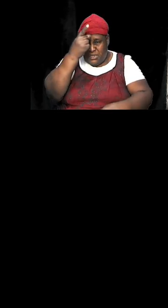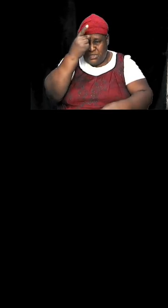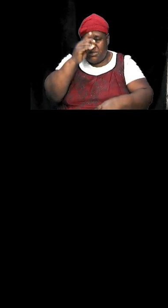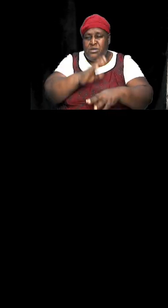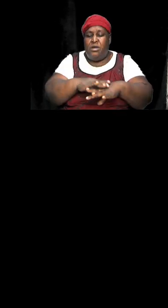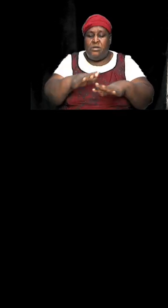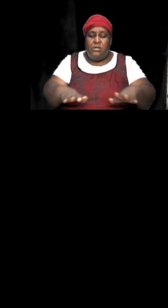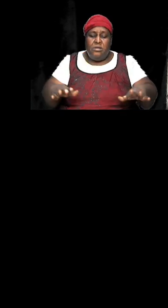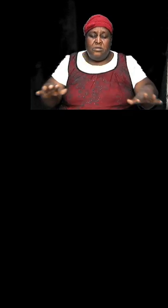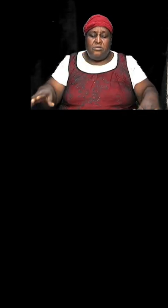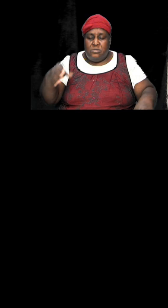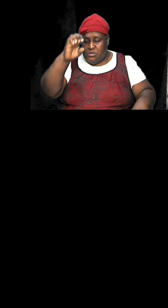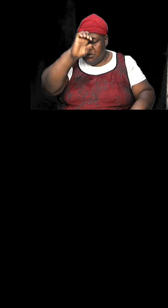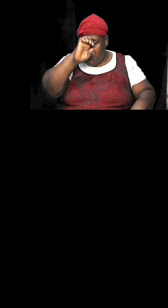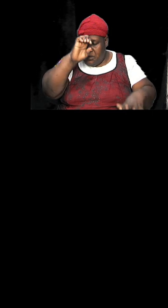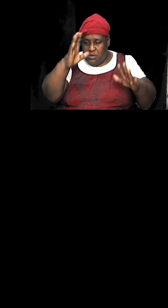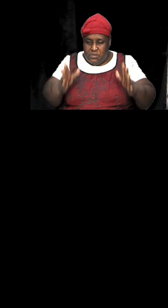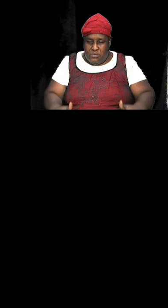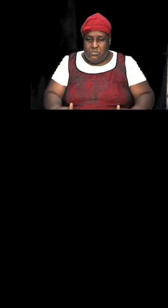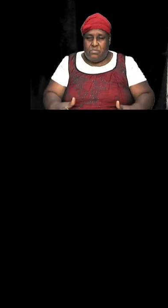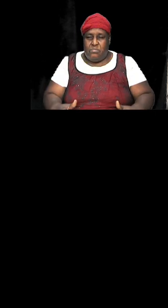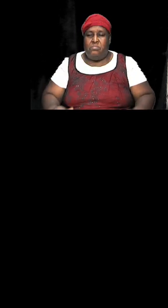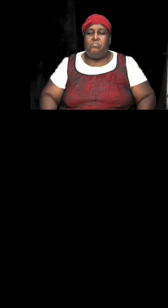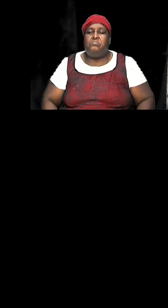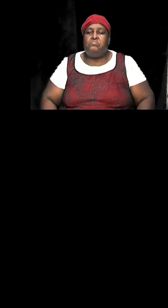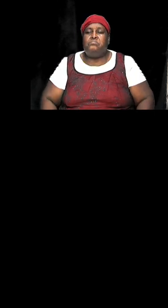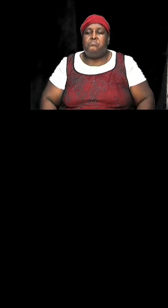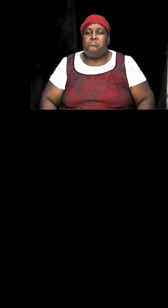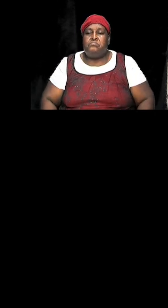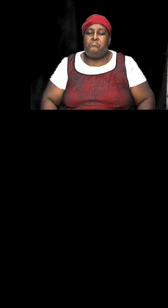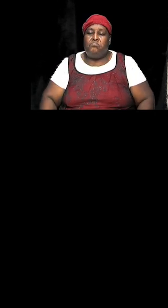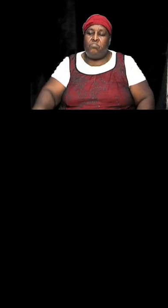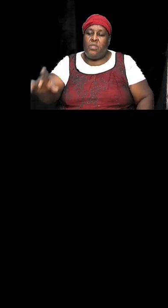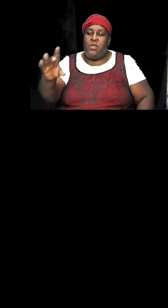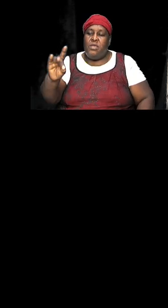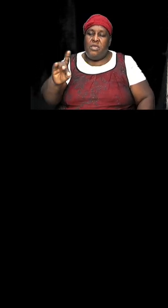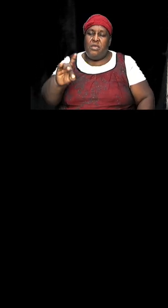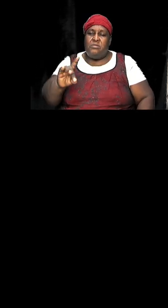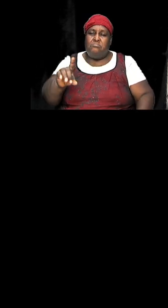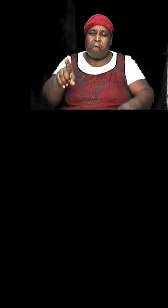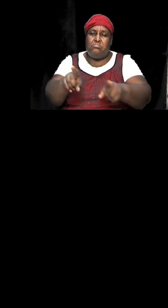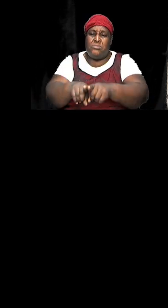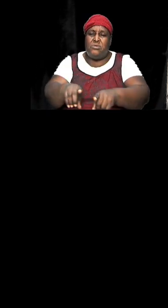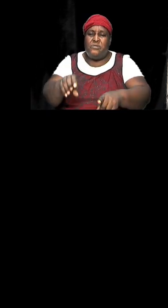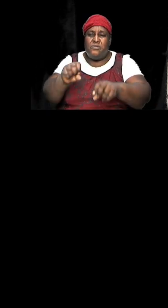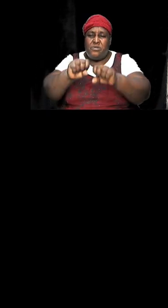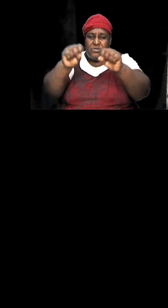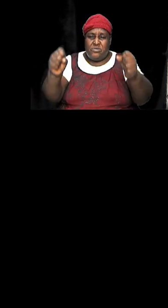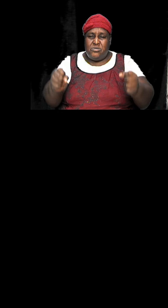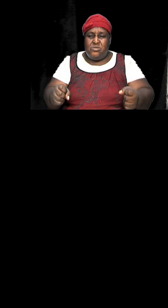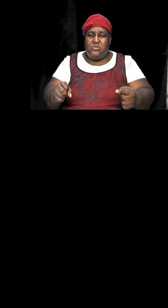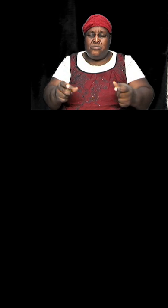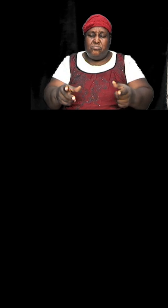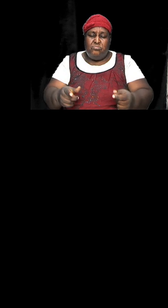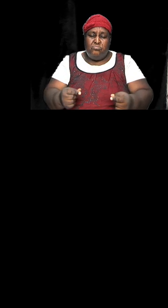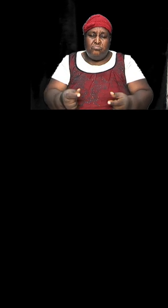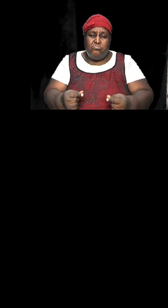And there are practically 8 different stations that we see that took place